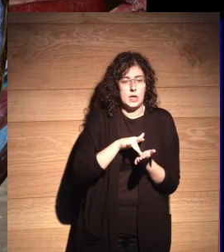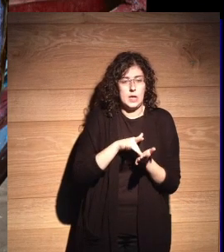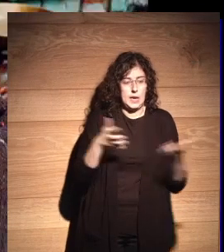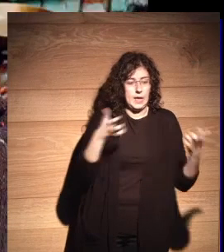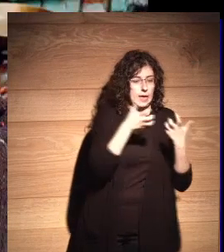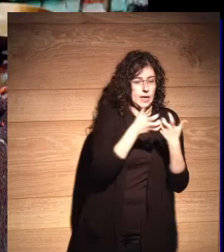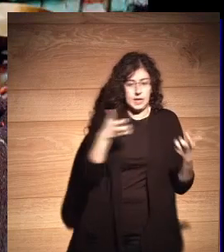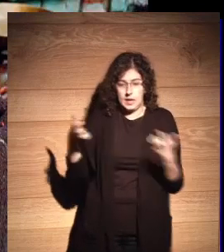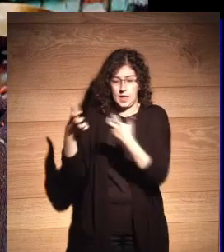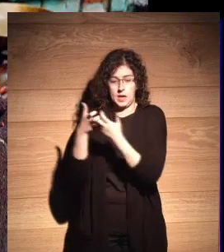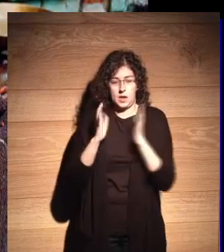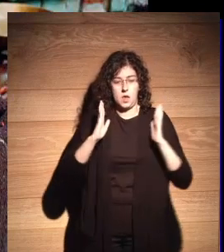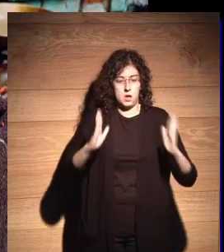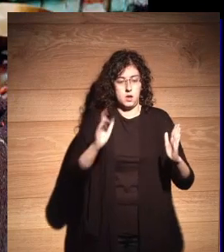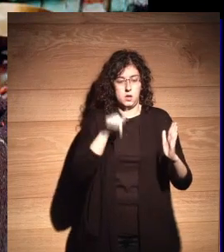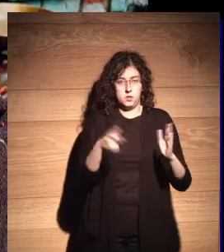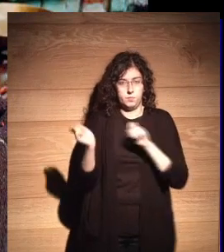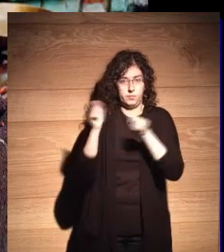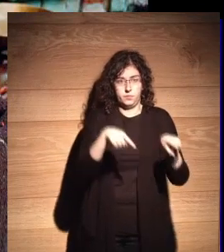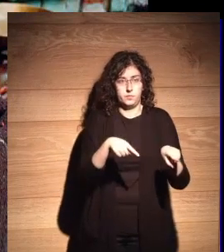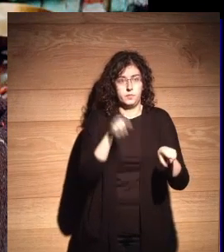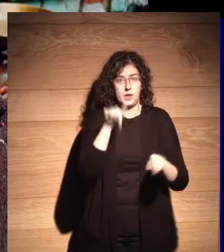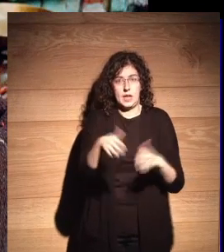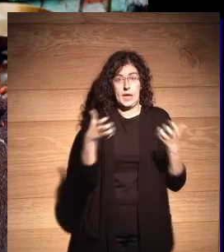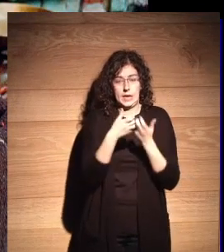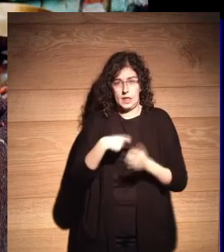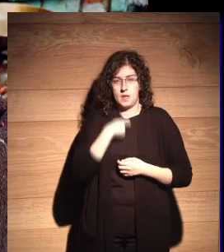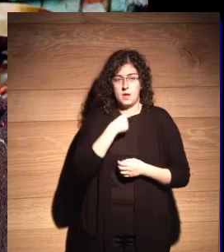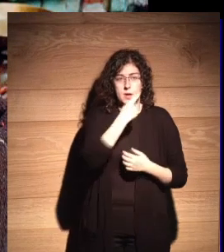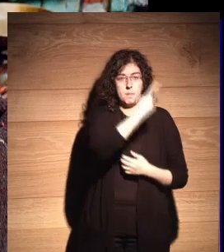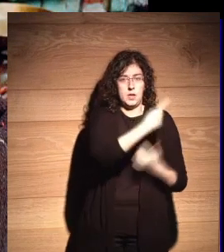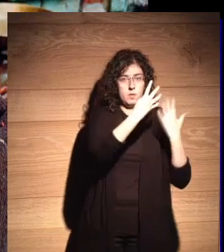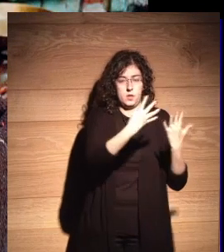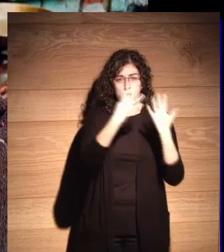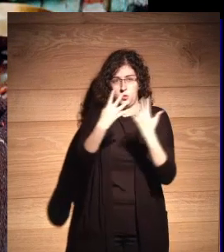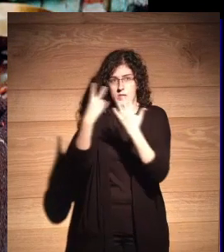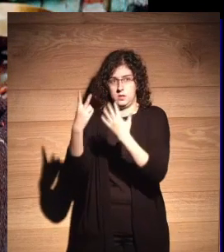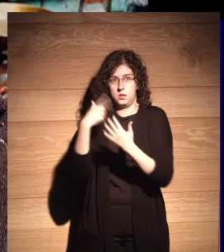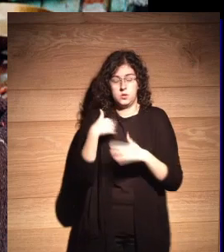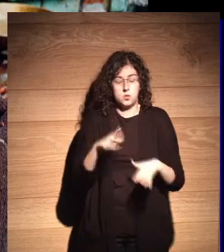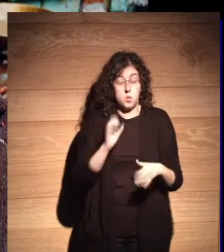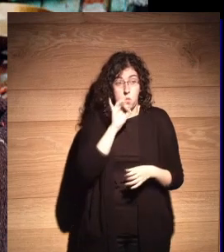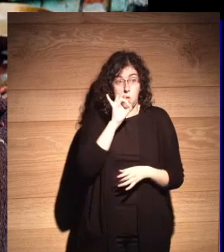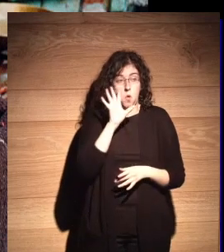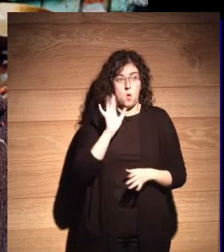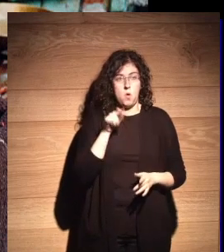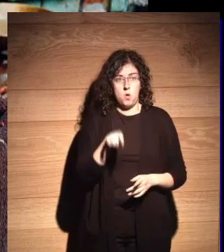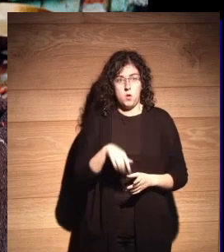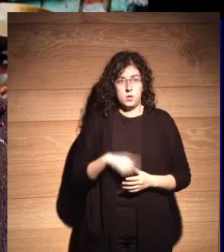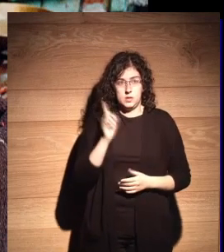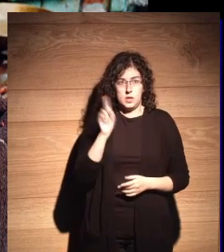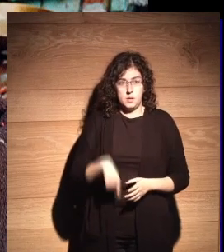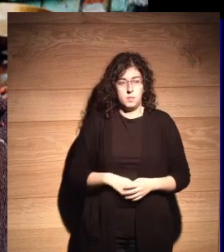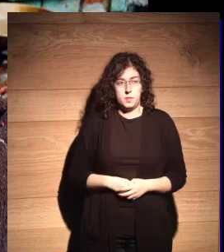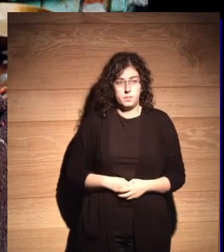in 97 or so. This is also amazing. Oh yeah, I did a book. He still can read without glasses.